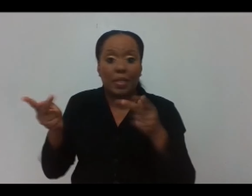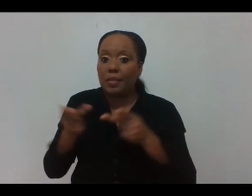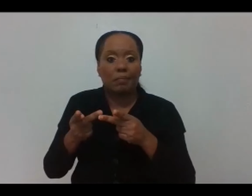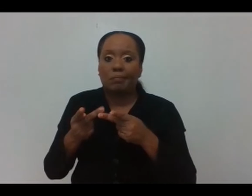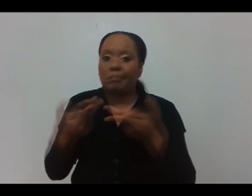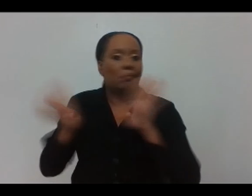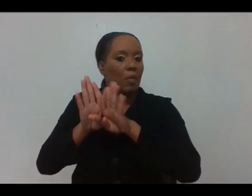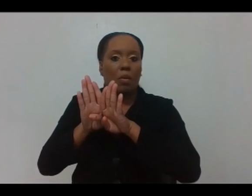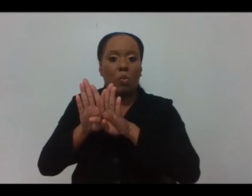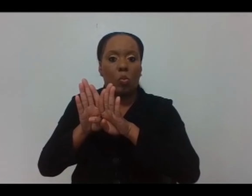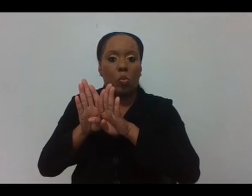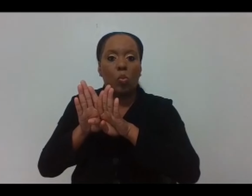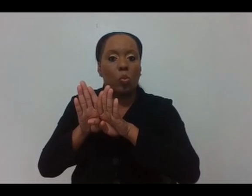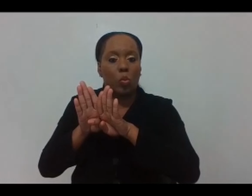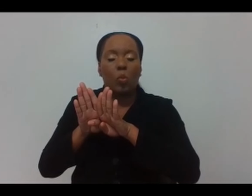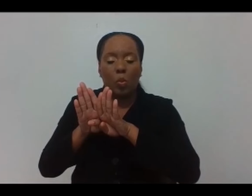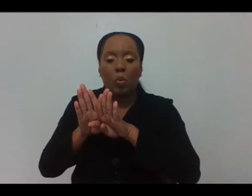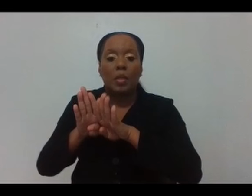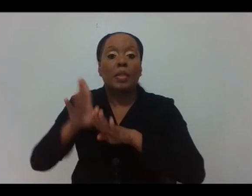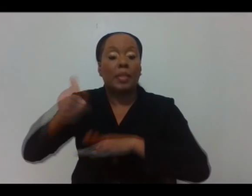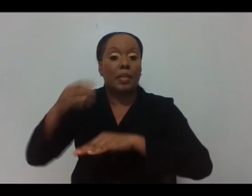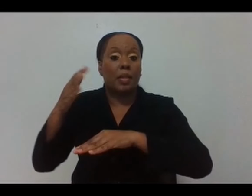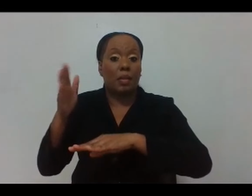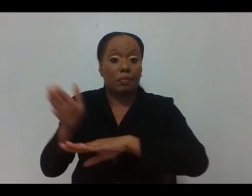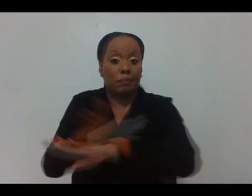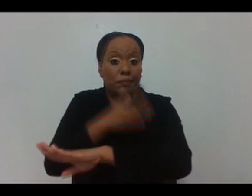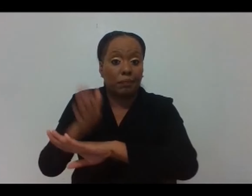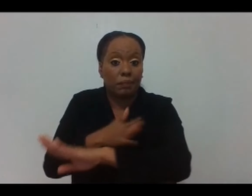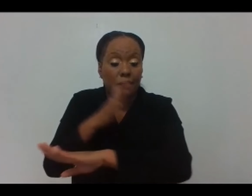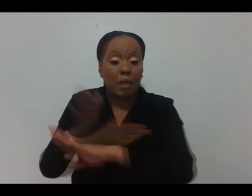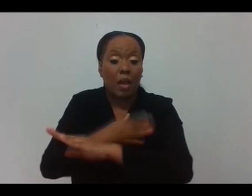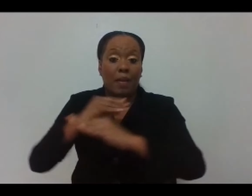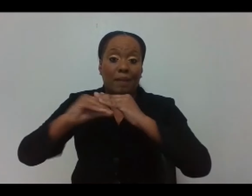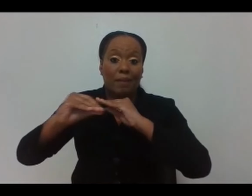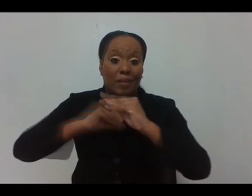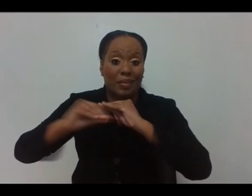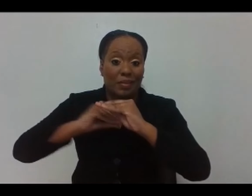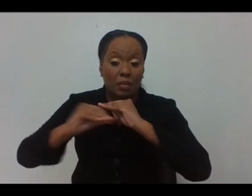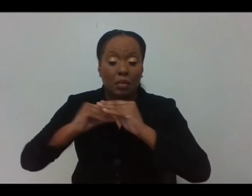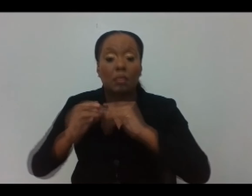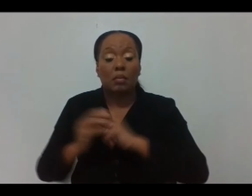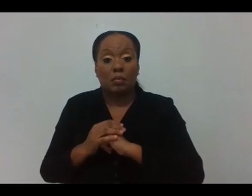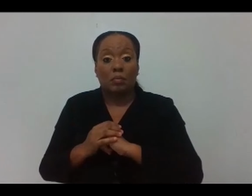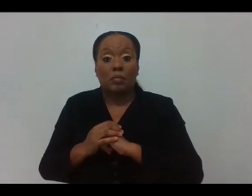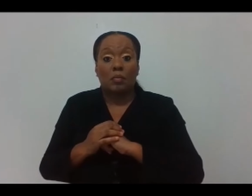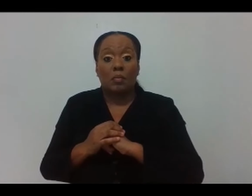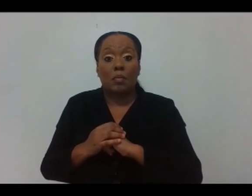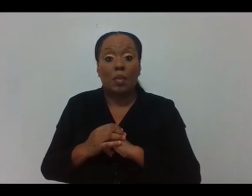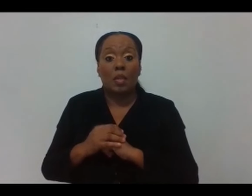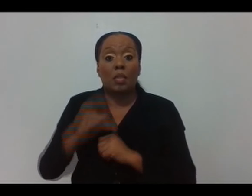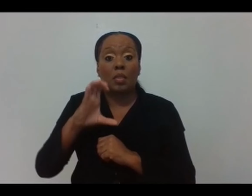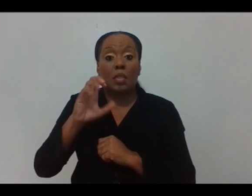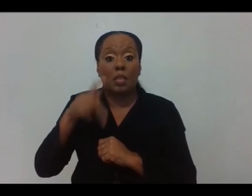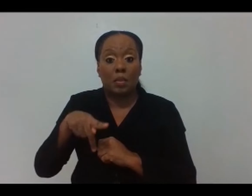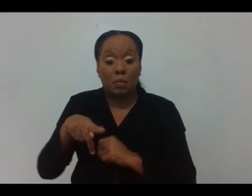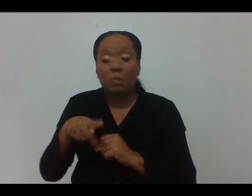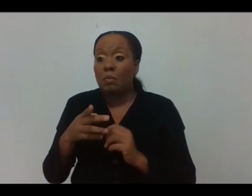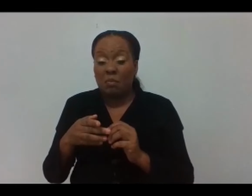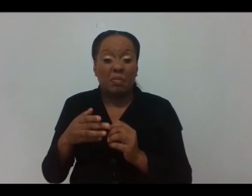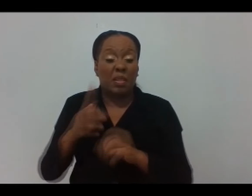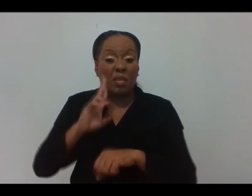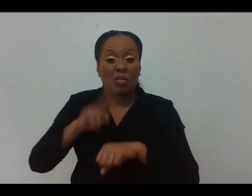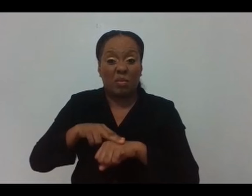season, but only until specific necessary repairs are completed. CP as a shelter has a capacity of approximately 147